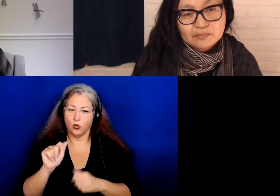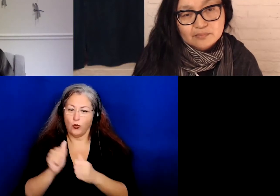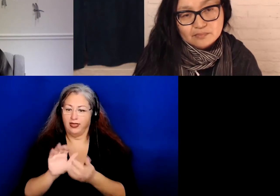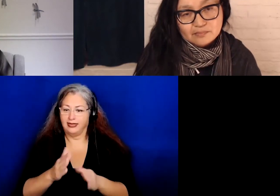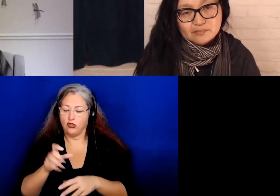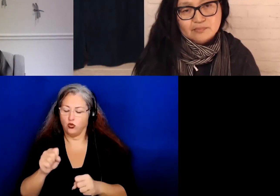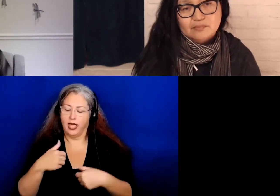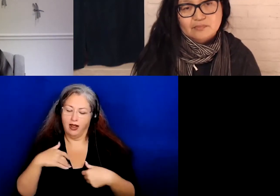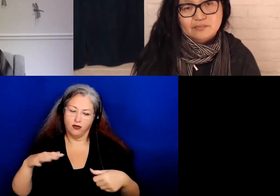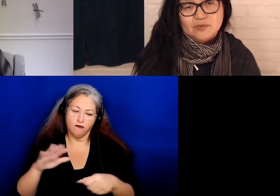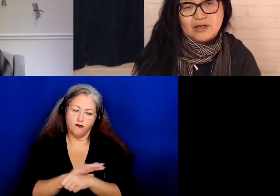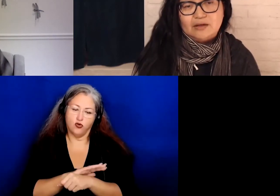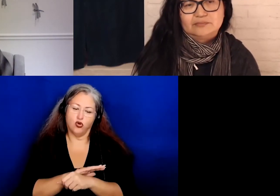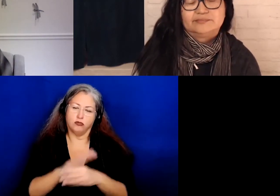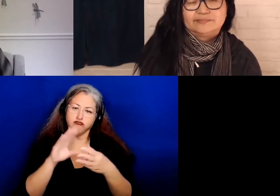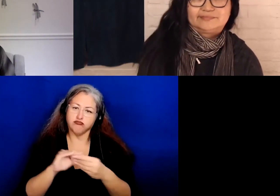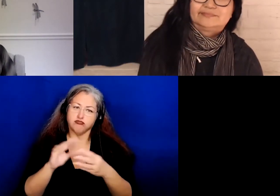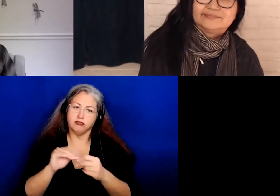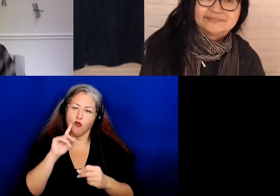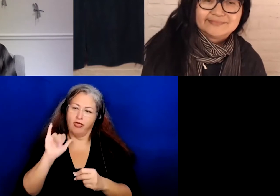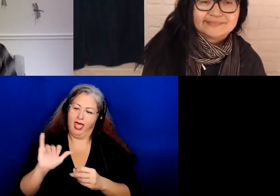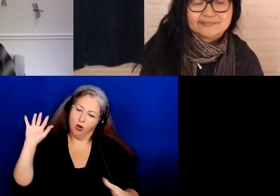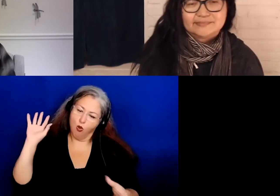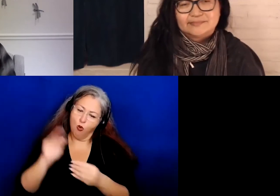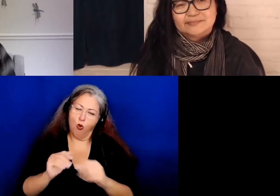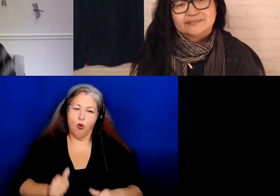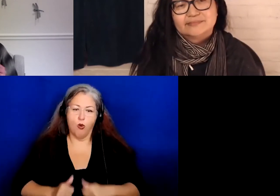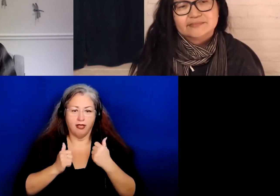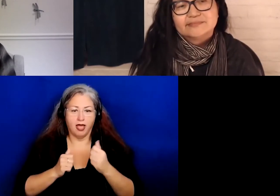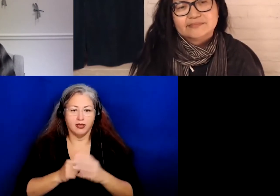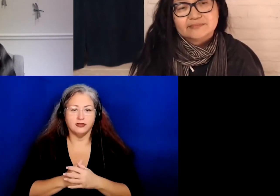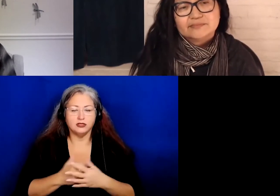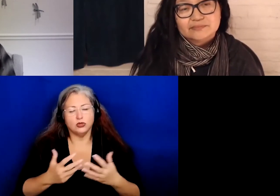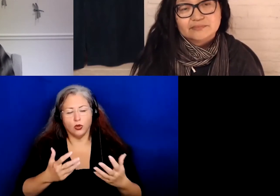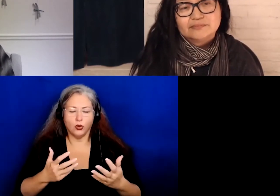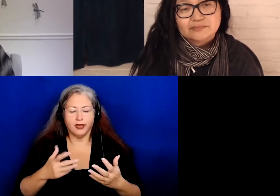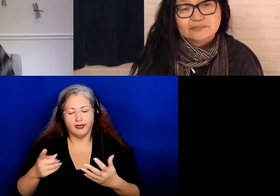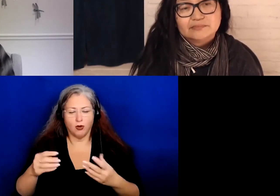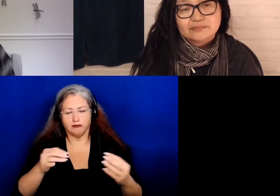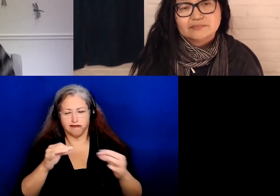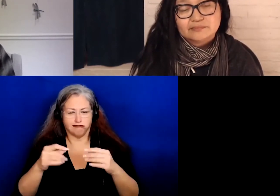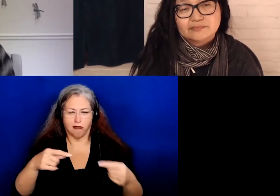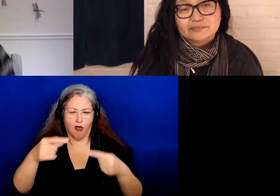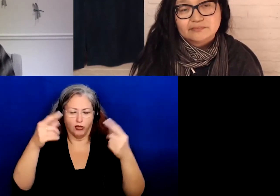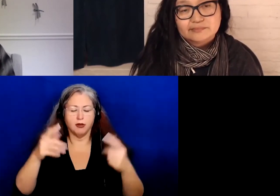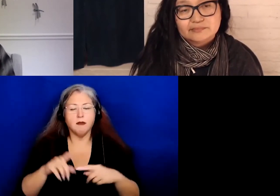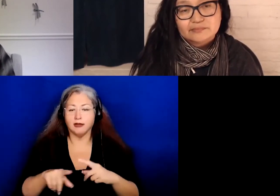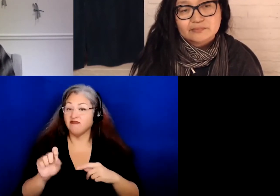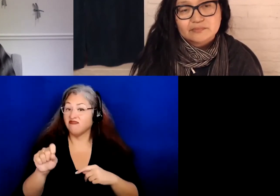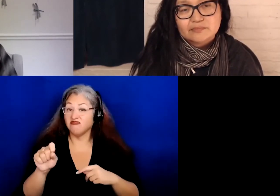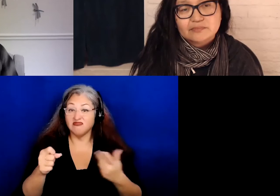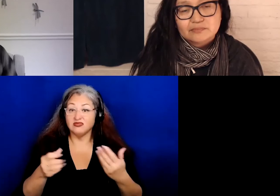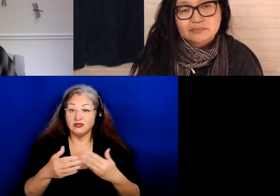have a full accounting of that life. And you know, so they're arguing about this. But yeah, it's